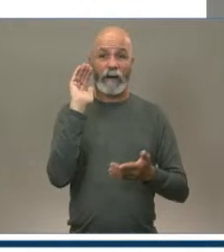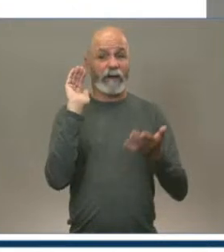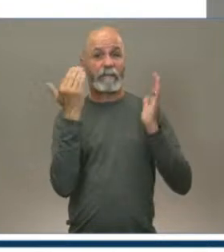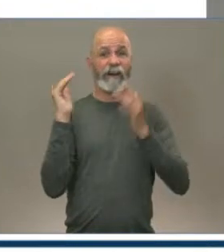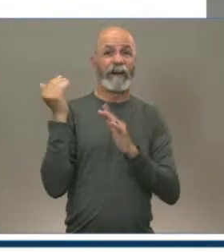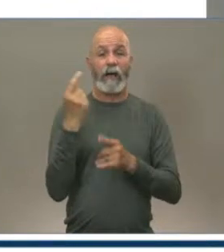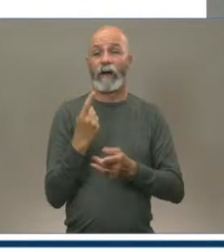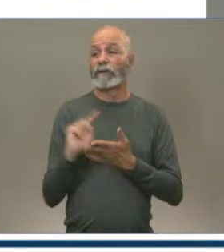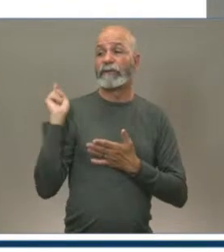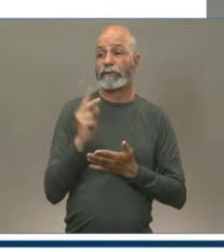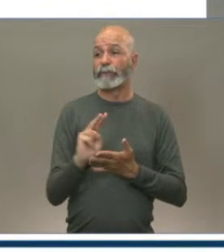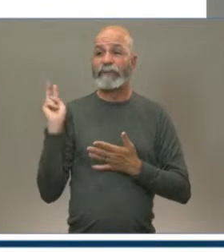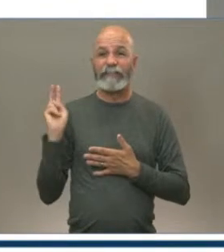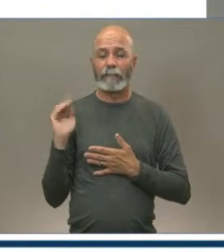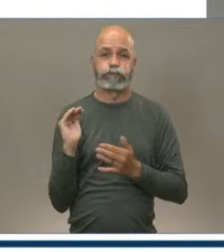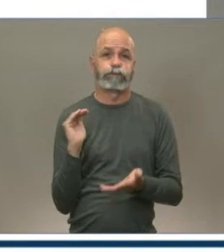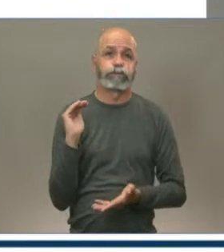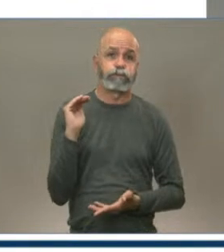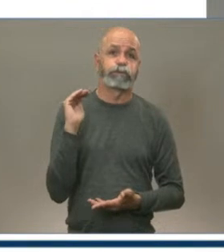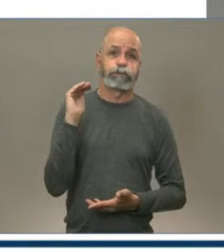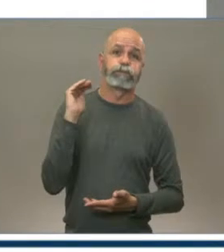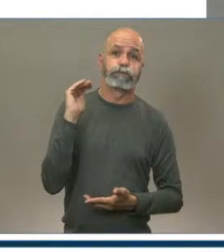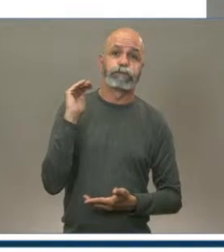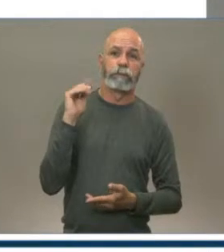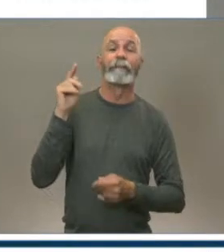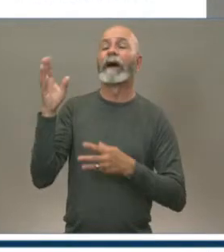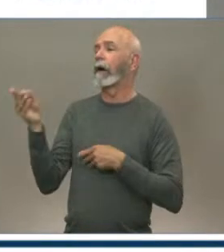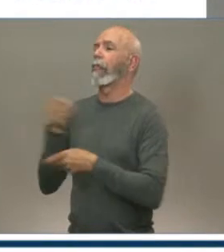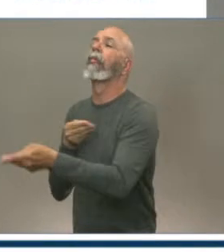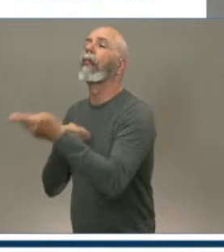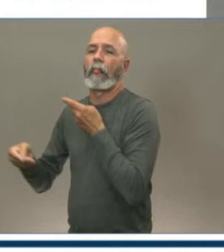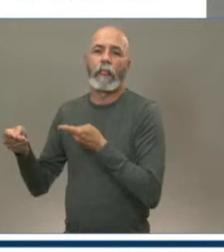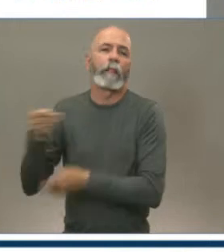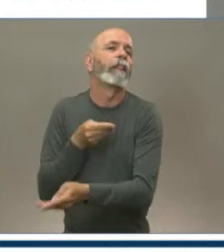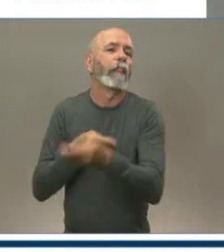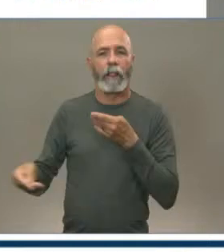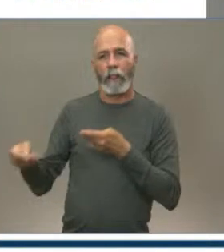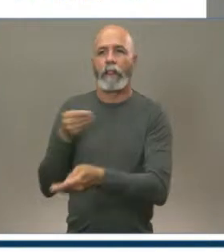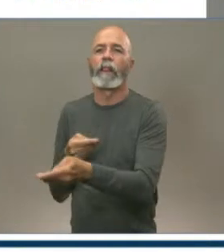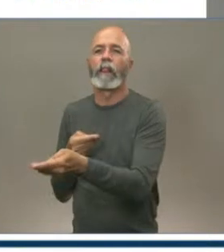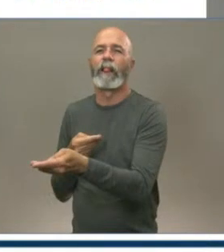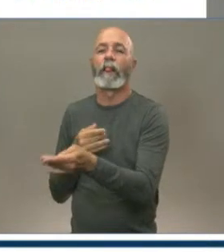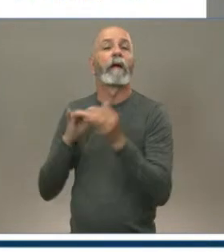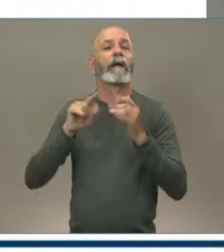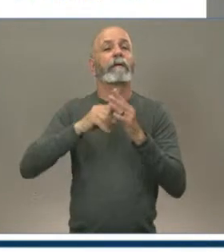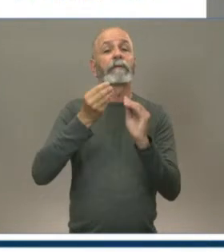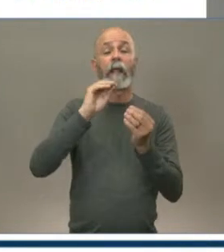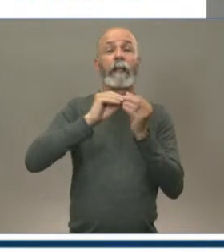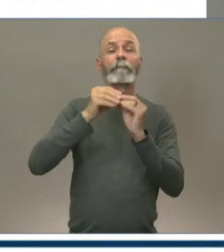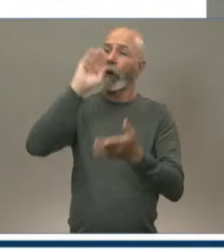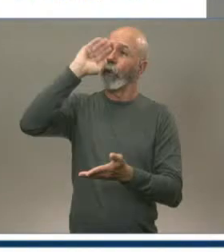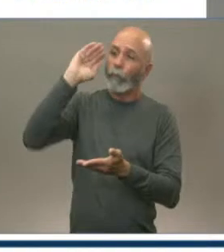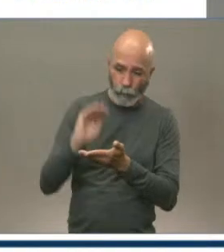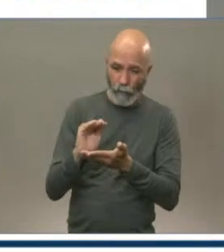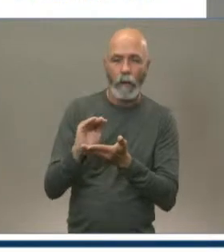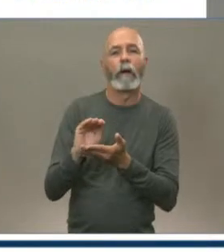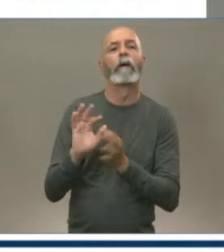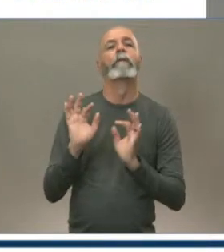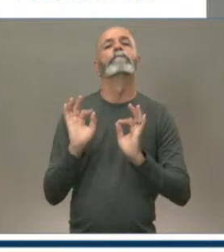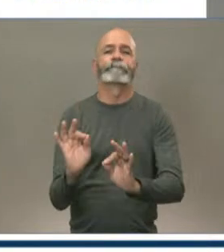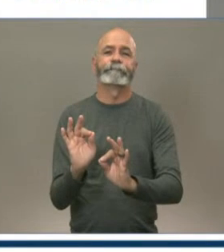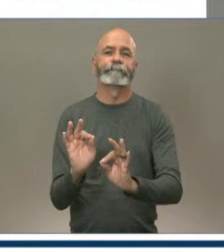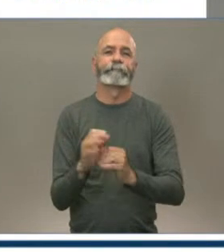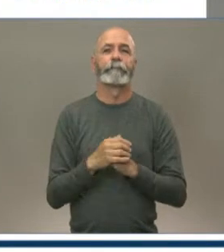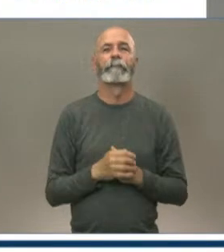are much fewer close contacts connected to each case. The backlog of positive cases was